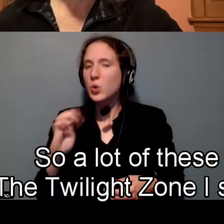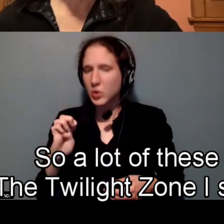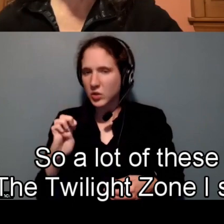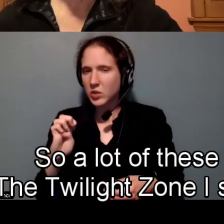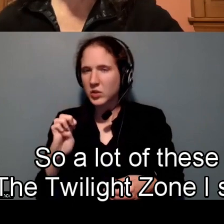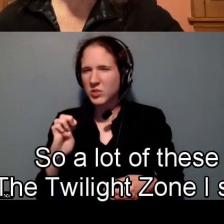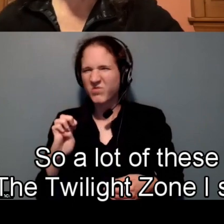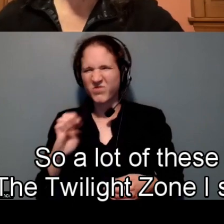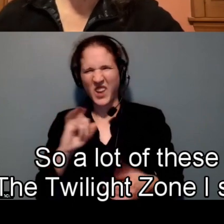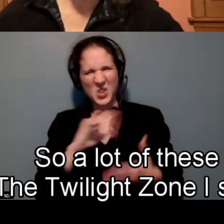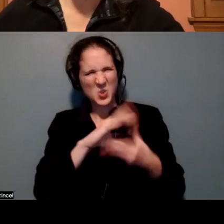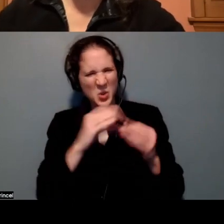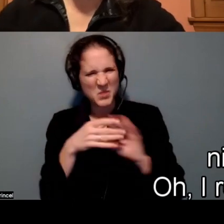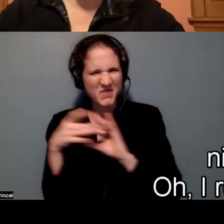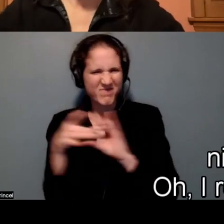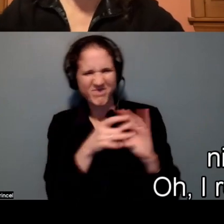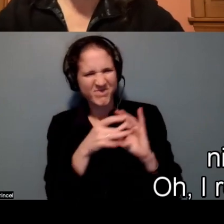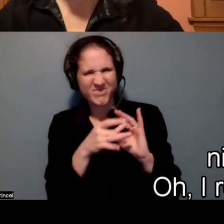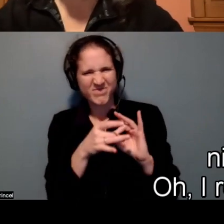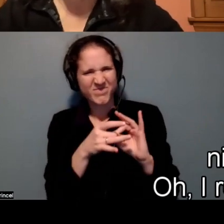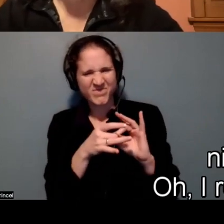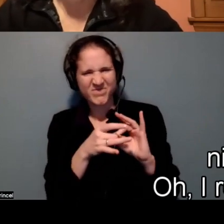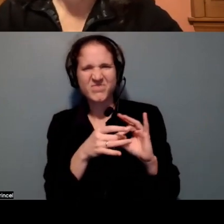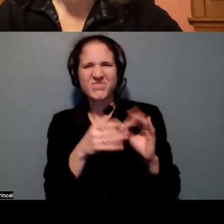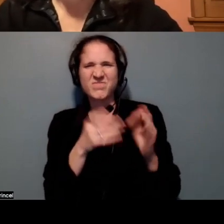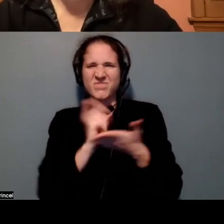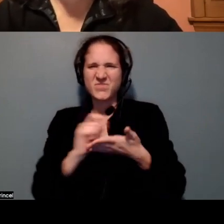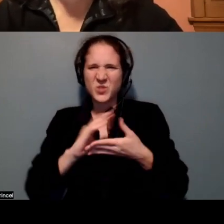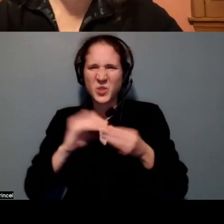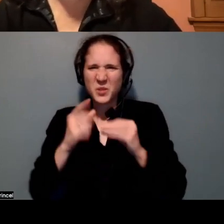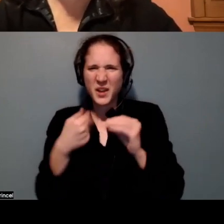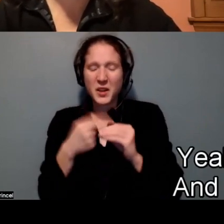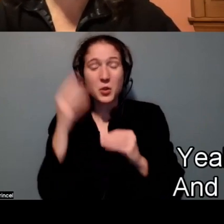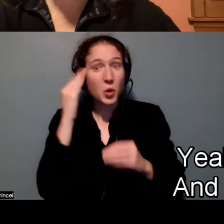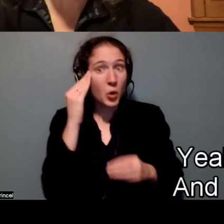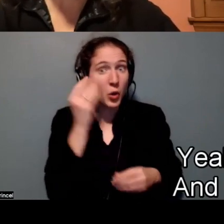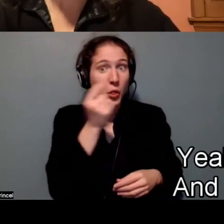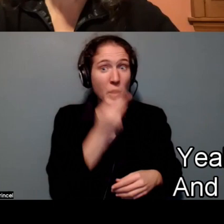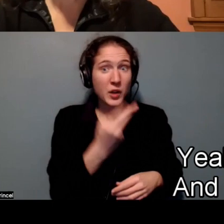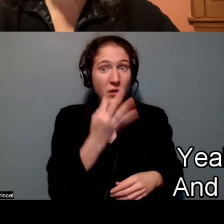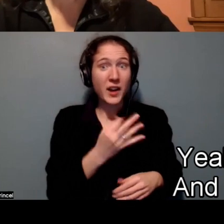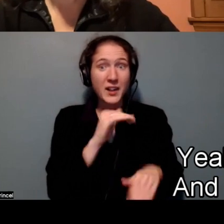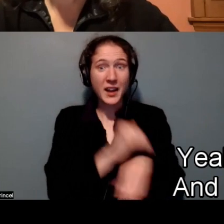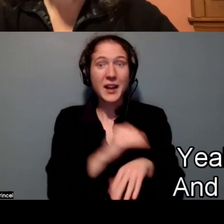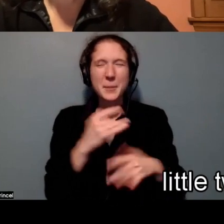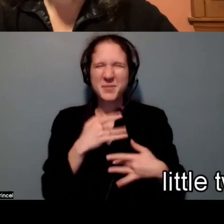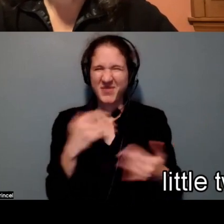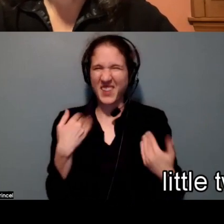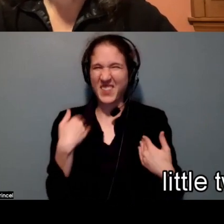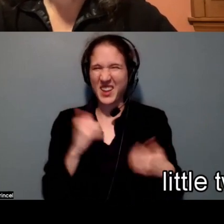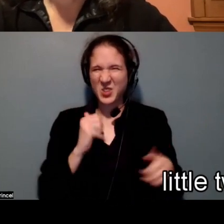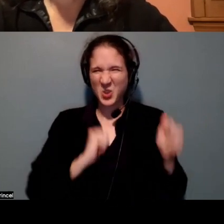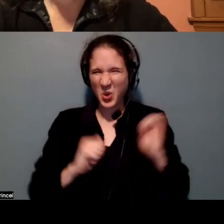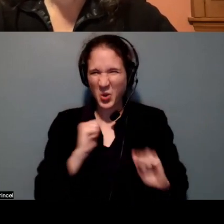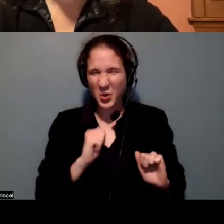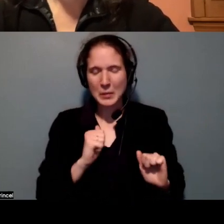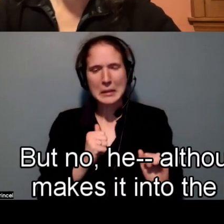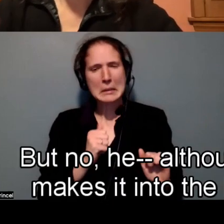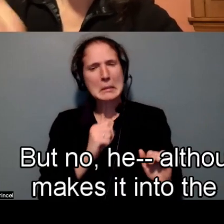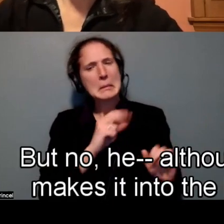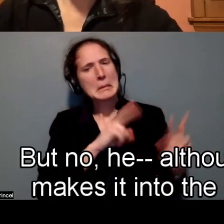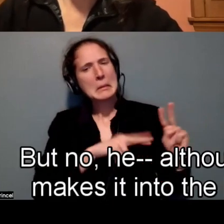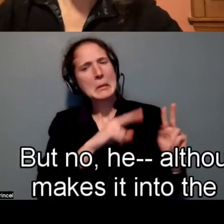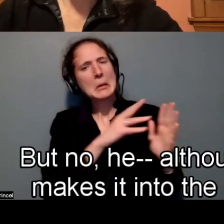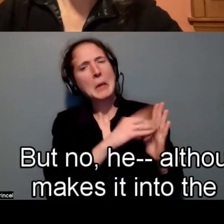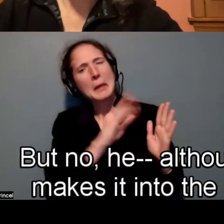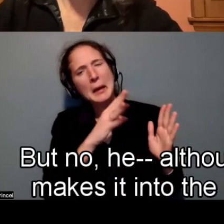Twilight Zone on Thursday or Friday night. Oh, I remember. Yeah, and then do a little twist on it. But